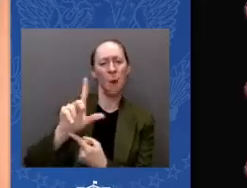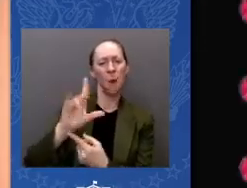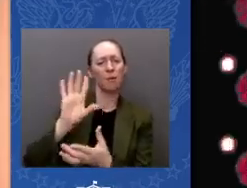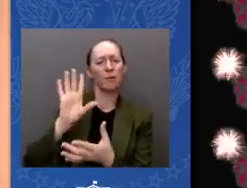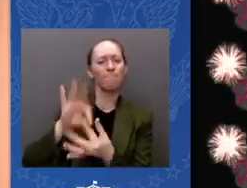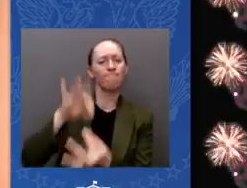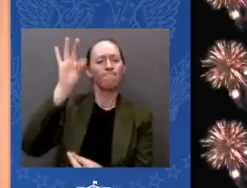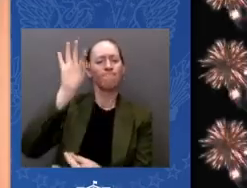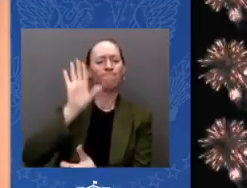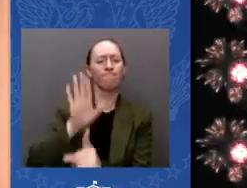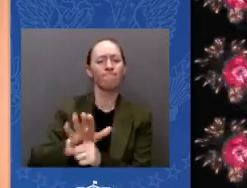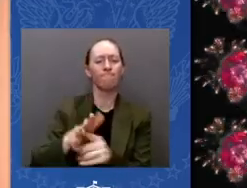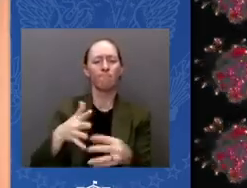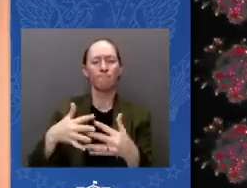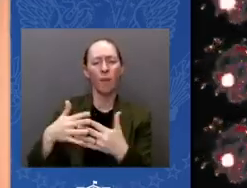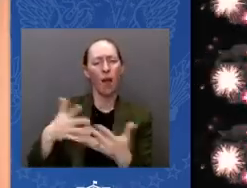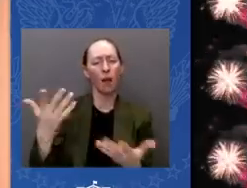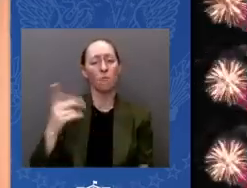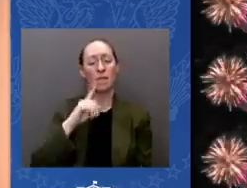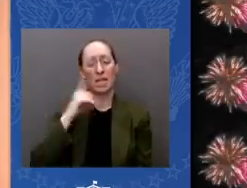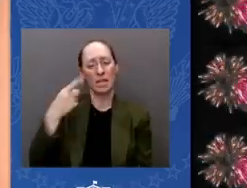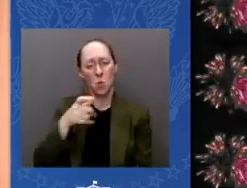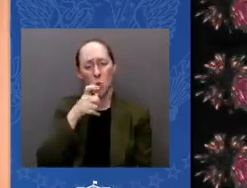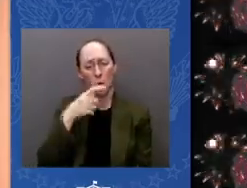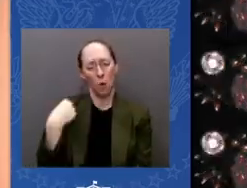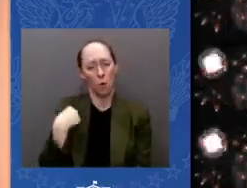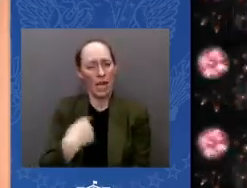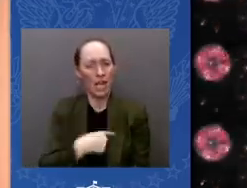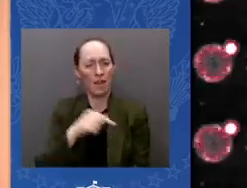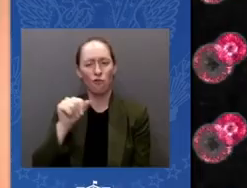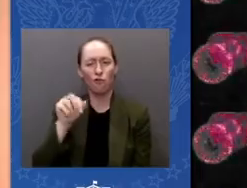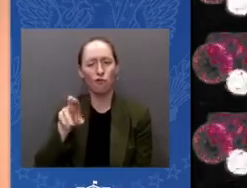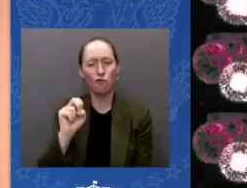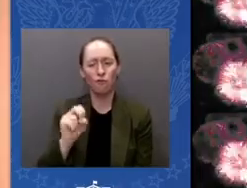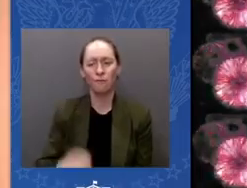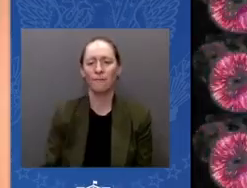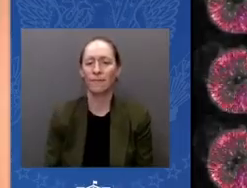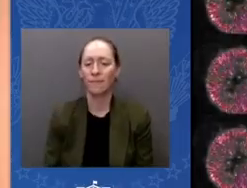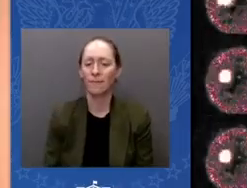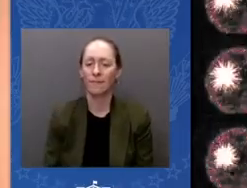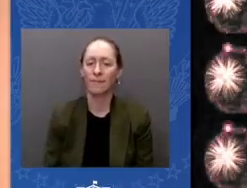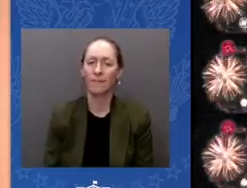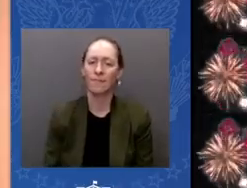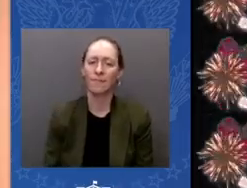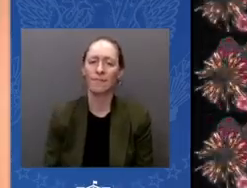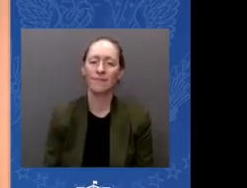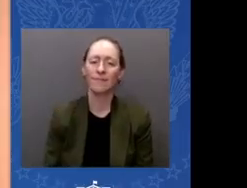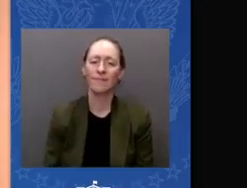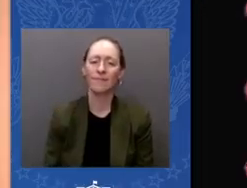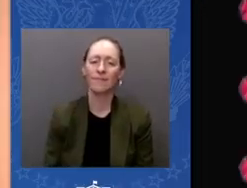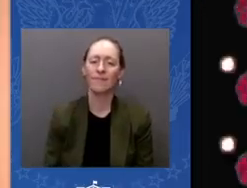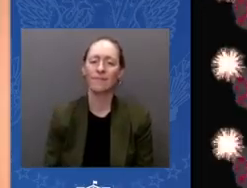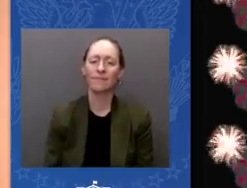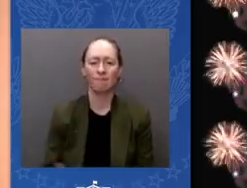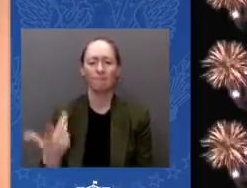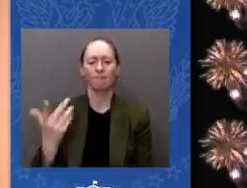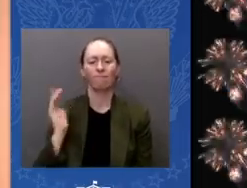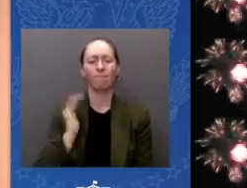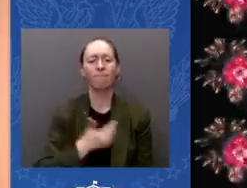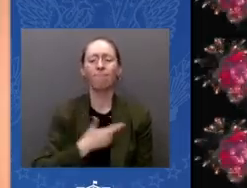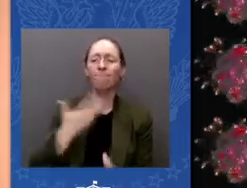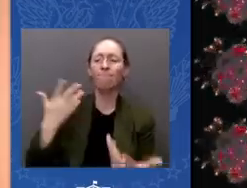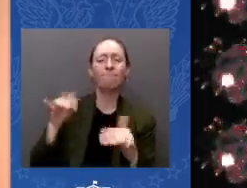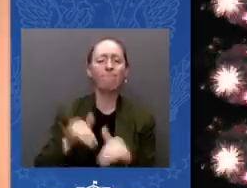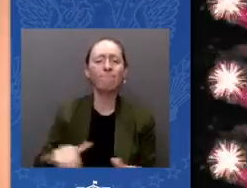soul is what makes us, us. Optimism that is tested and yet endures. Courage that digs